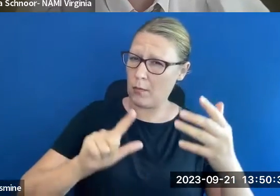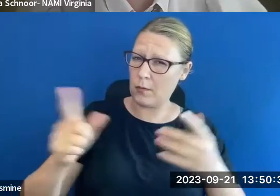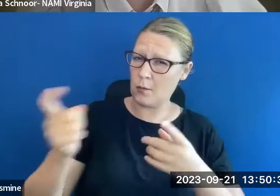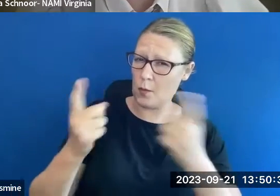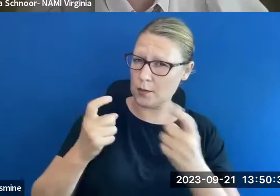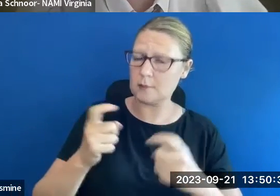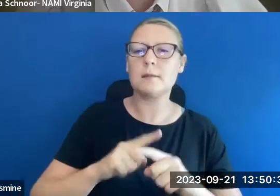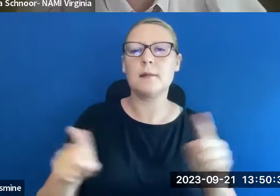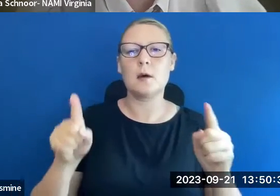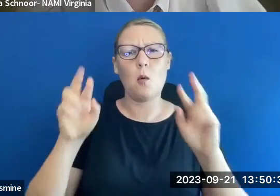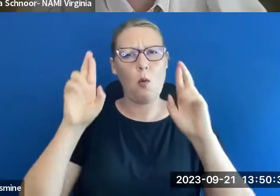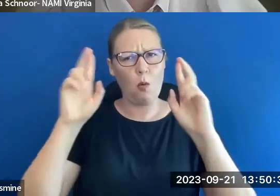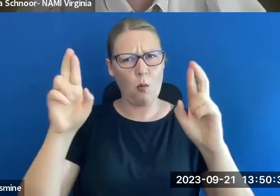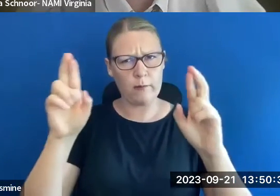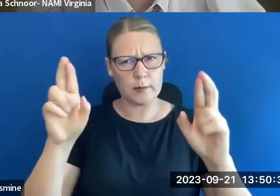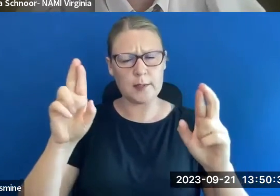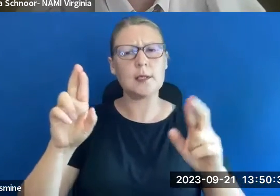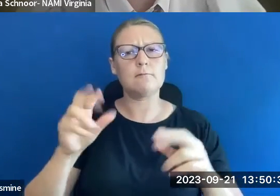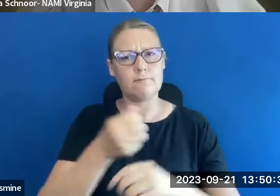of them.